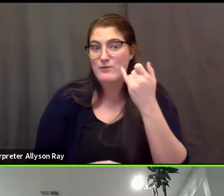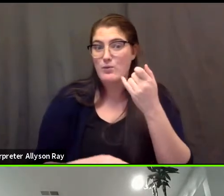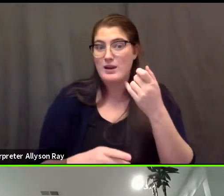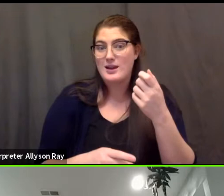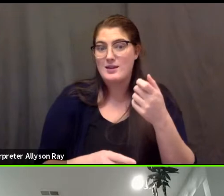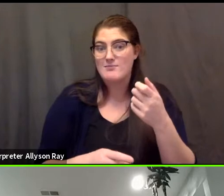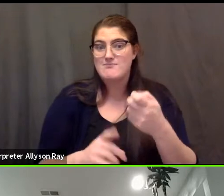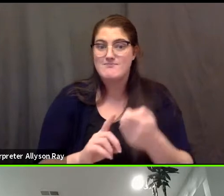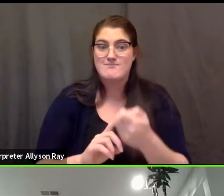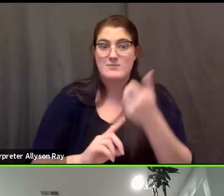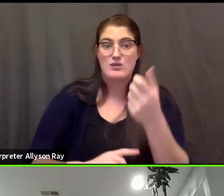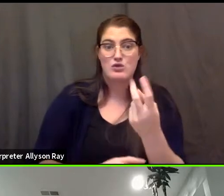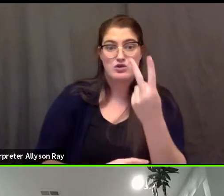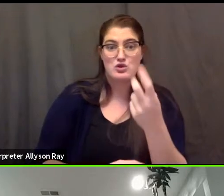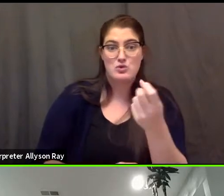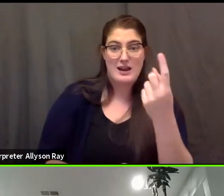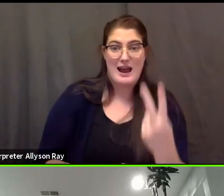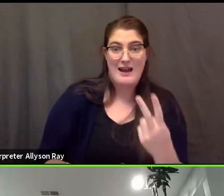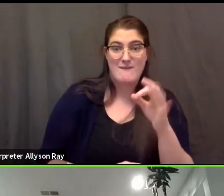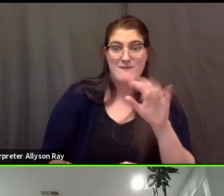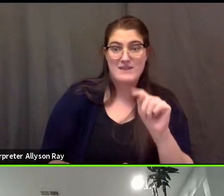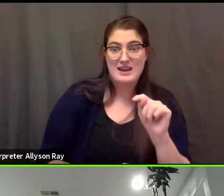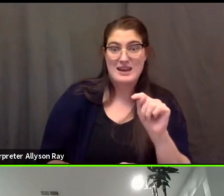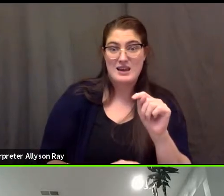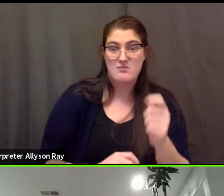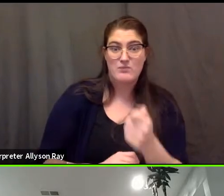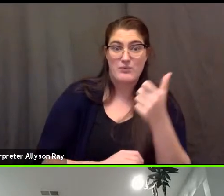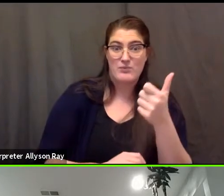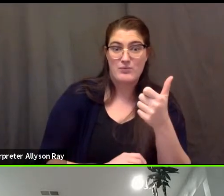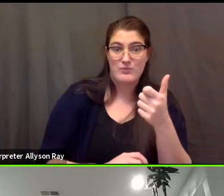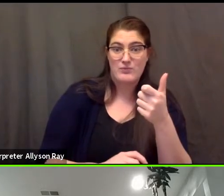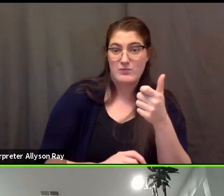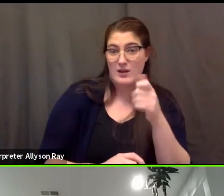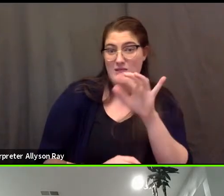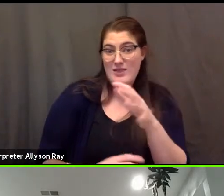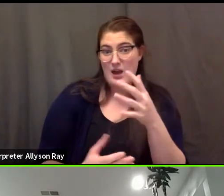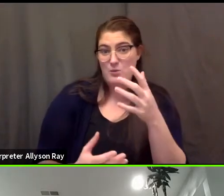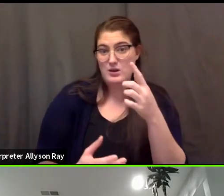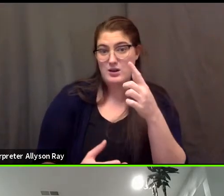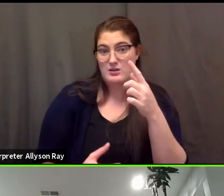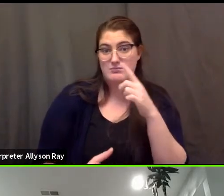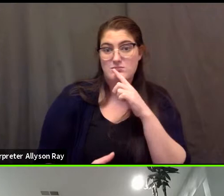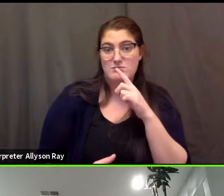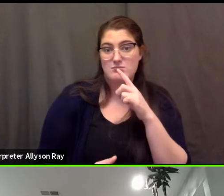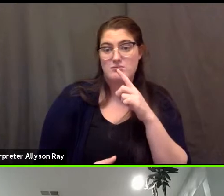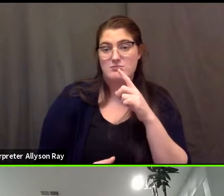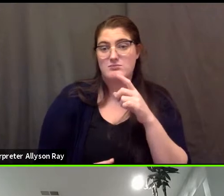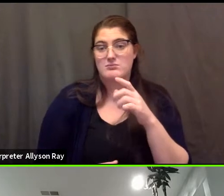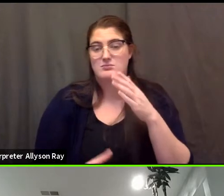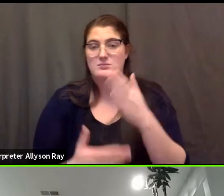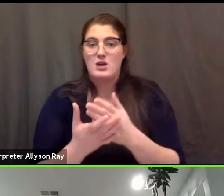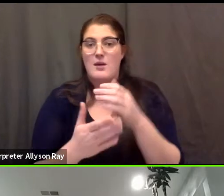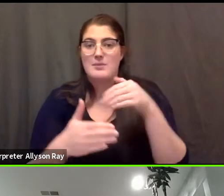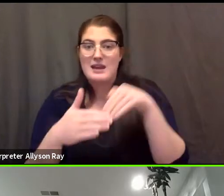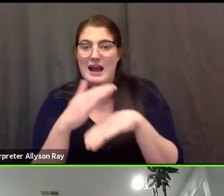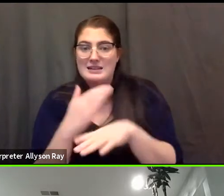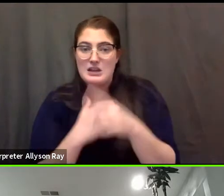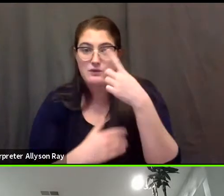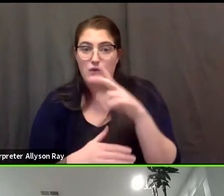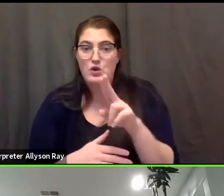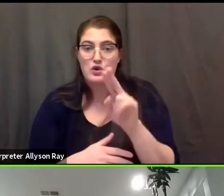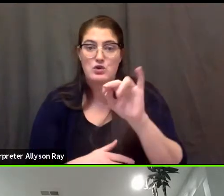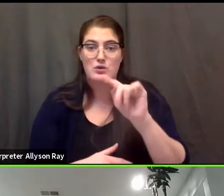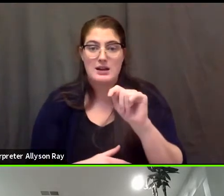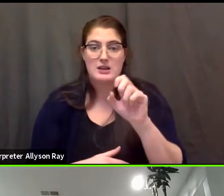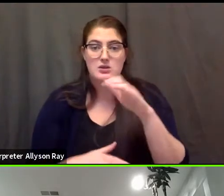feet off to address that concern, that would compromise the access for the units on the roof, which would